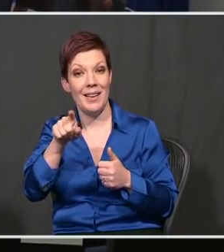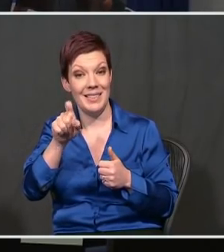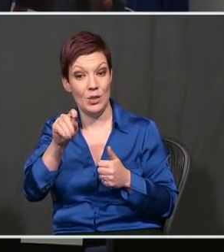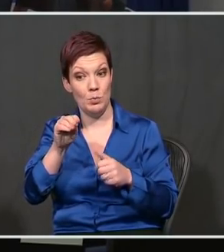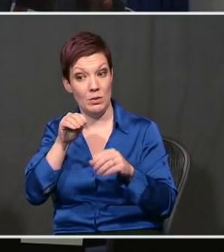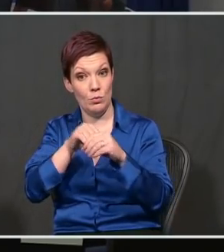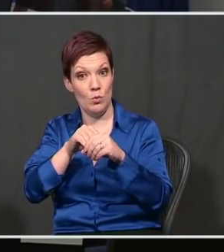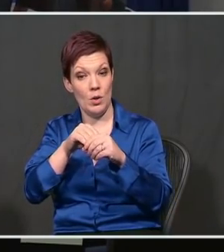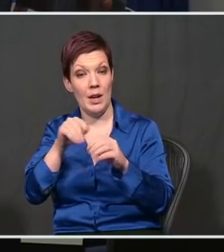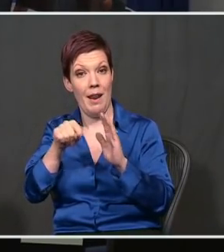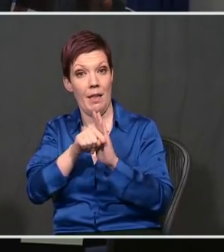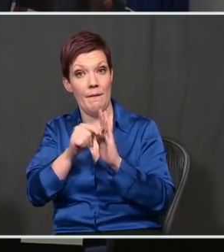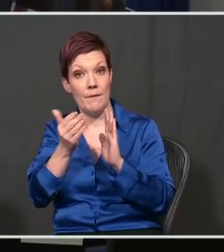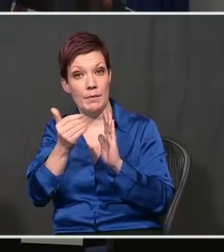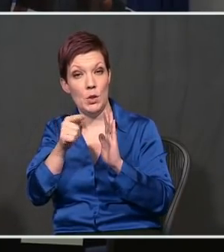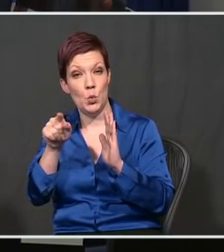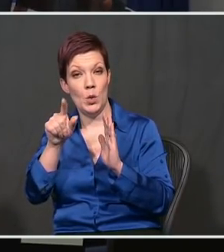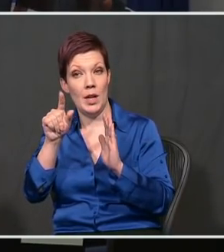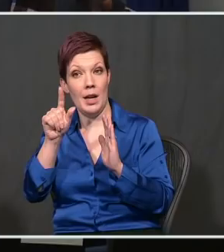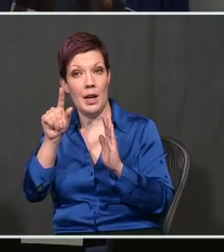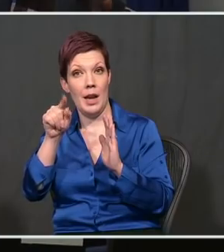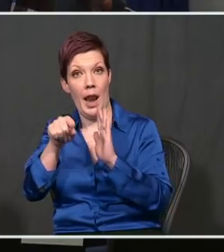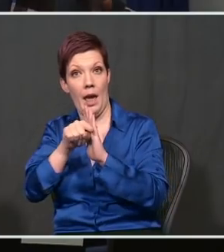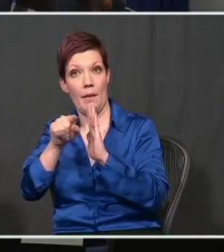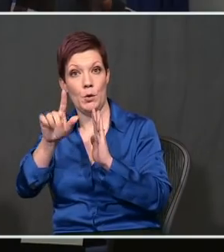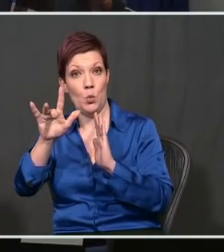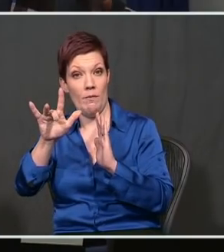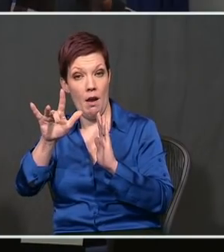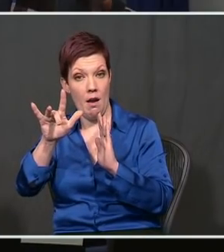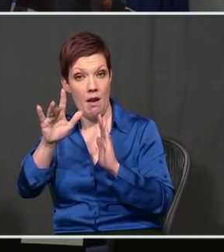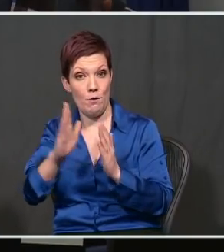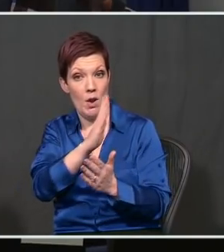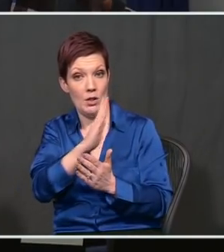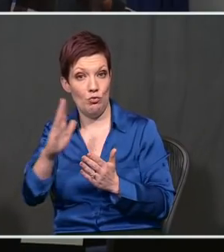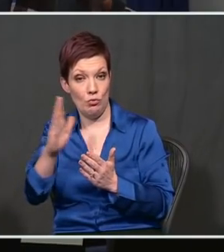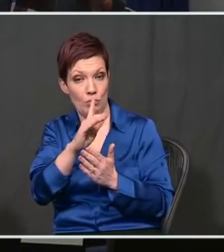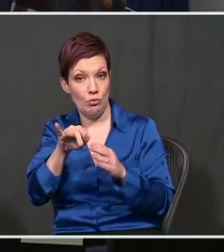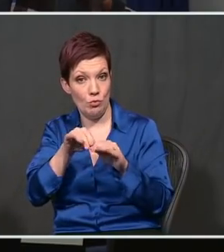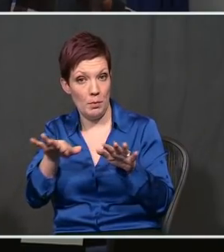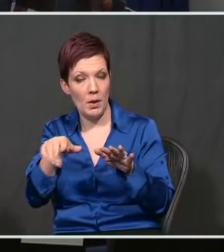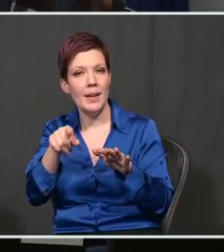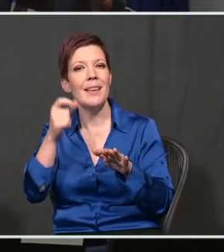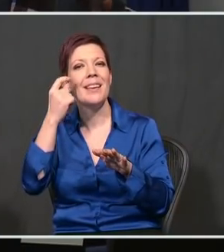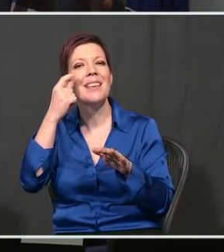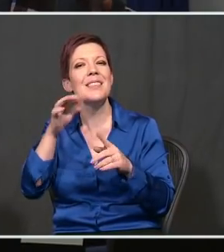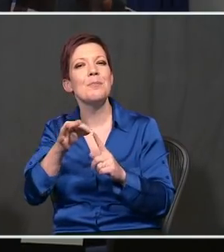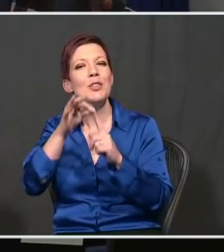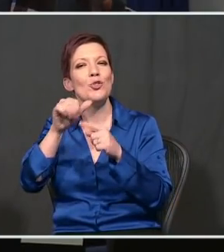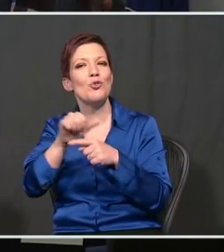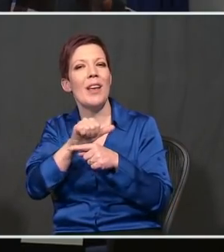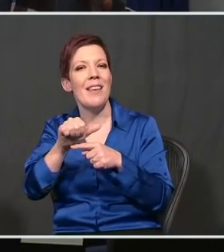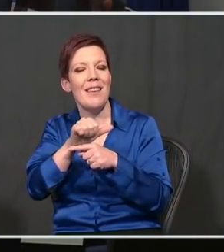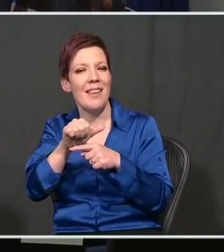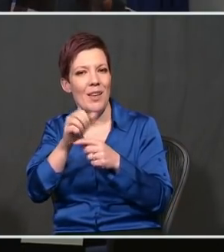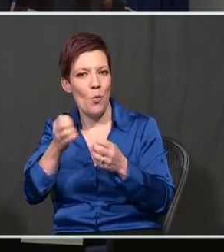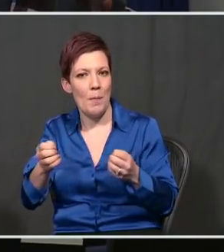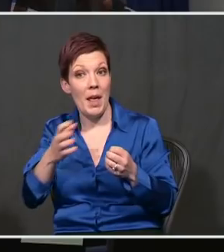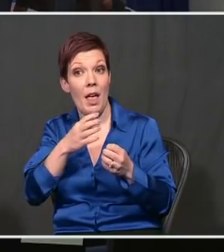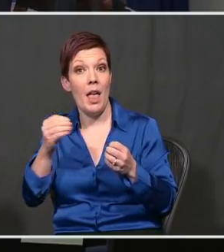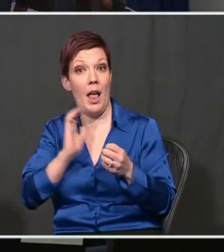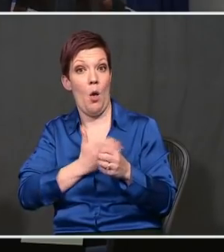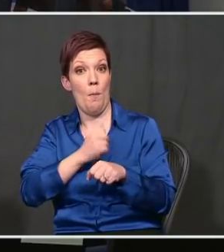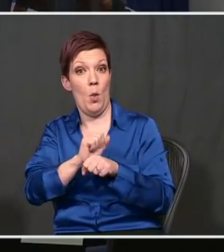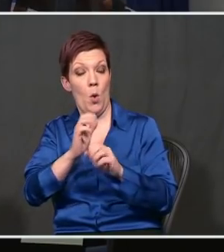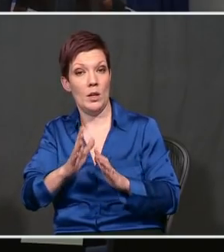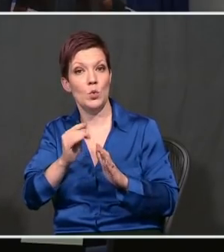distributed at negative 15 to negative 25 range, we had to specially train, get equipment, and specially train our employees to work